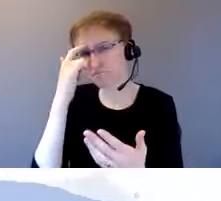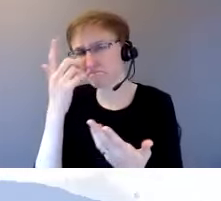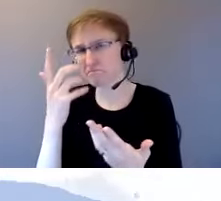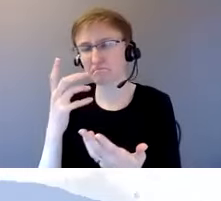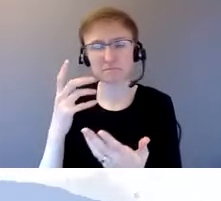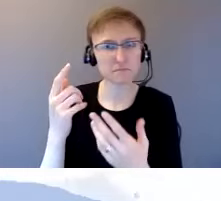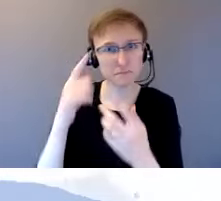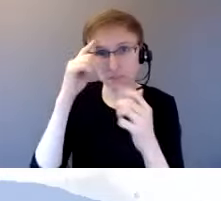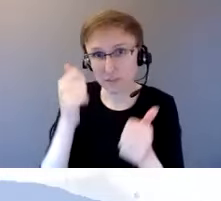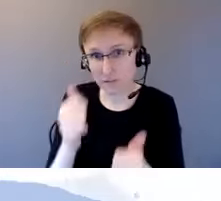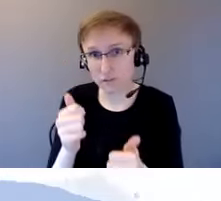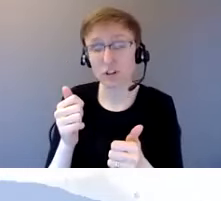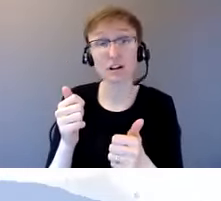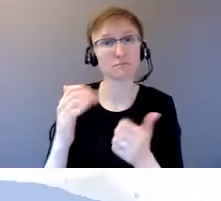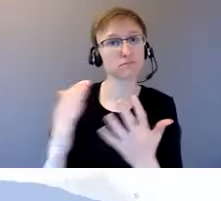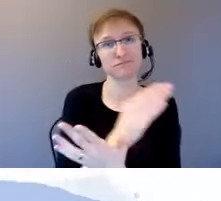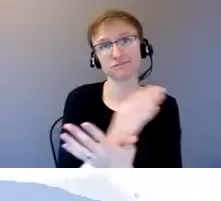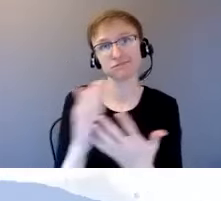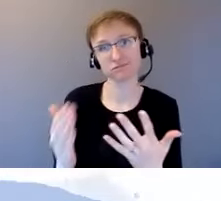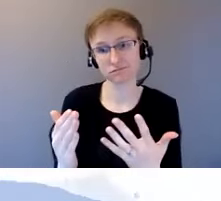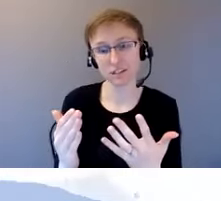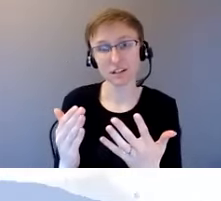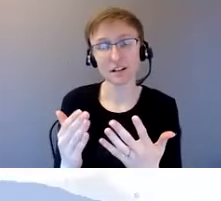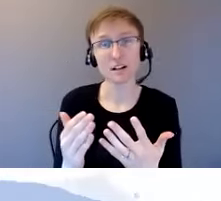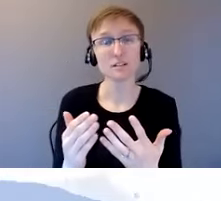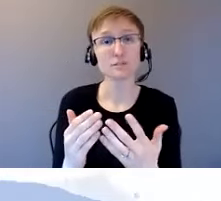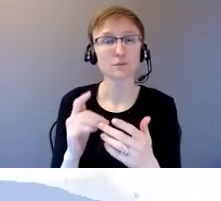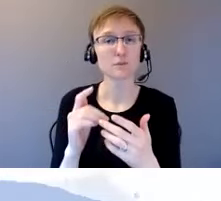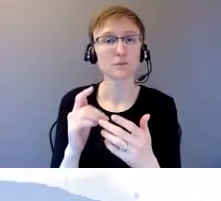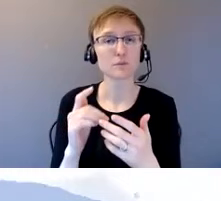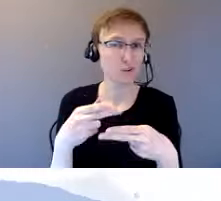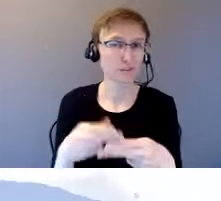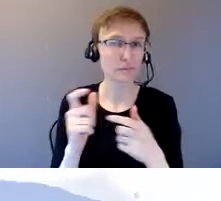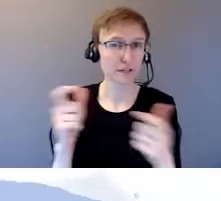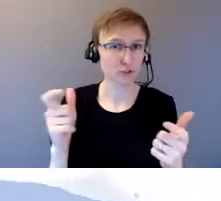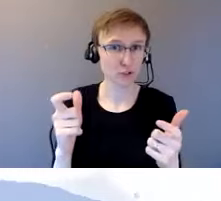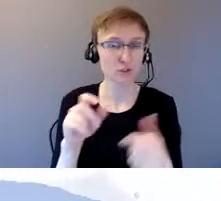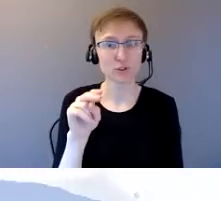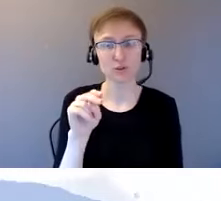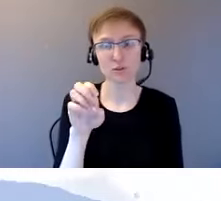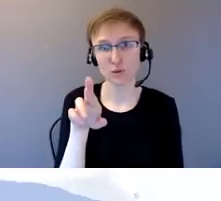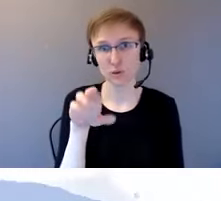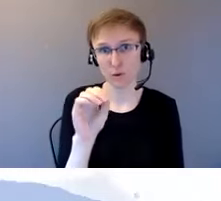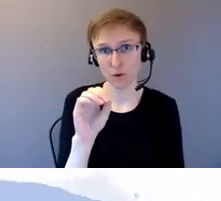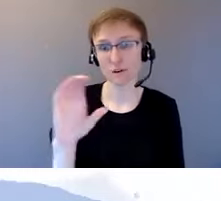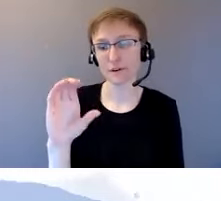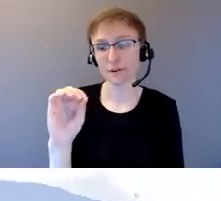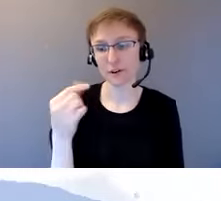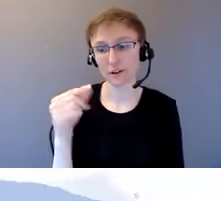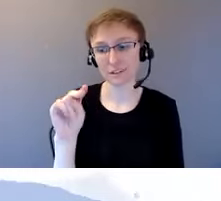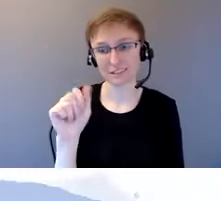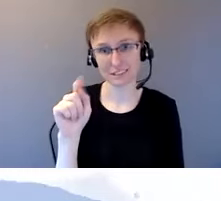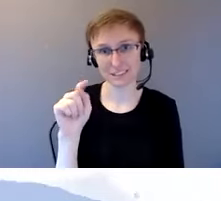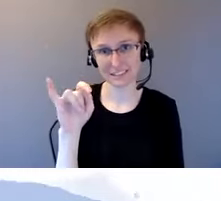all degrees, which, you know, our fancy term now is a major neurocognitive disorder. Also in geriatric psychiatry, of course, that